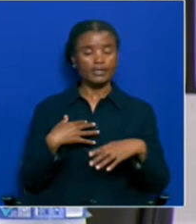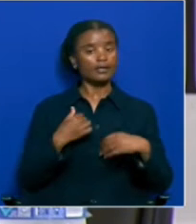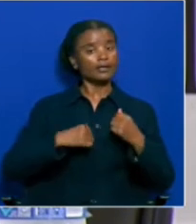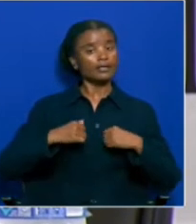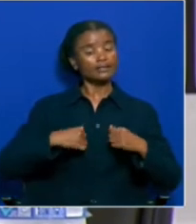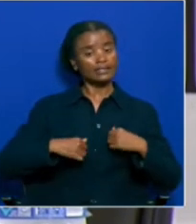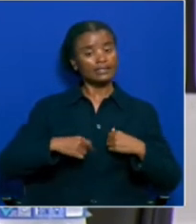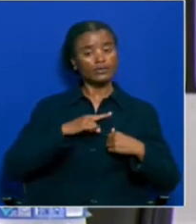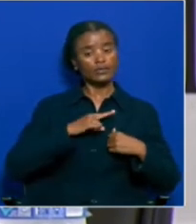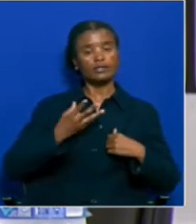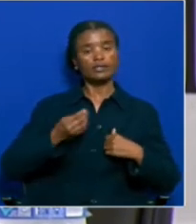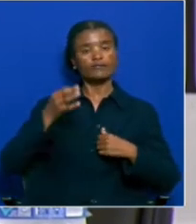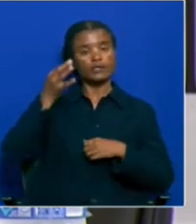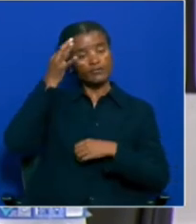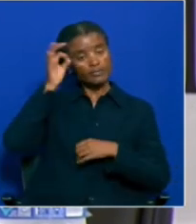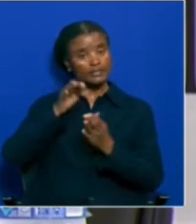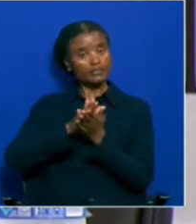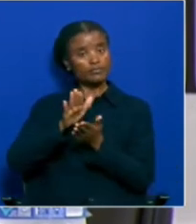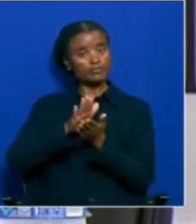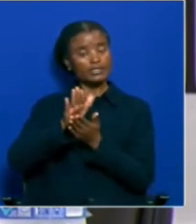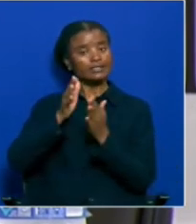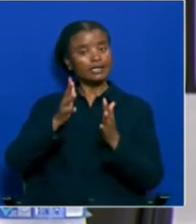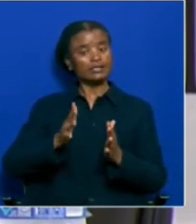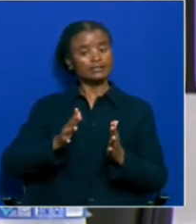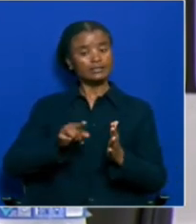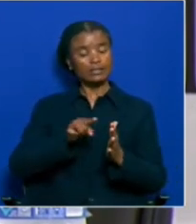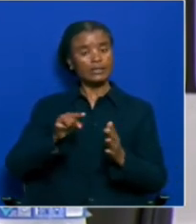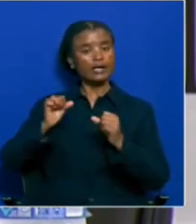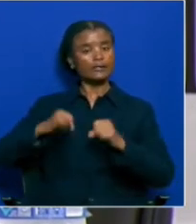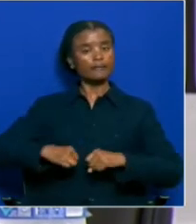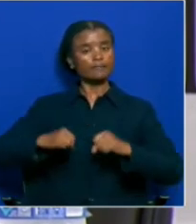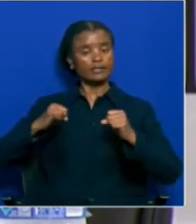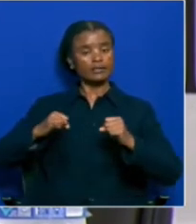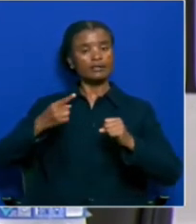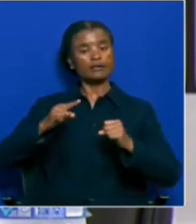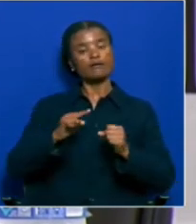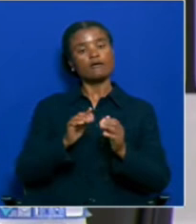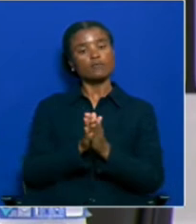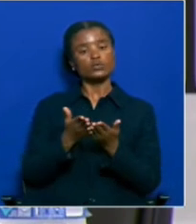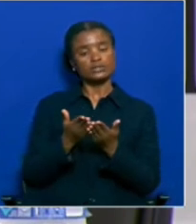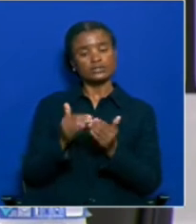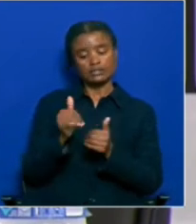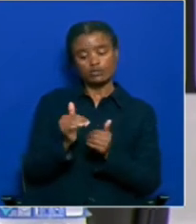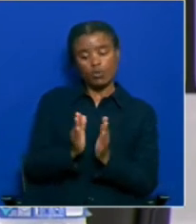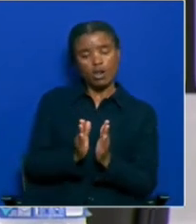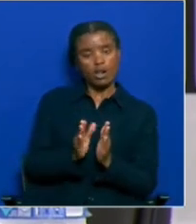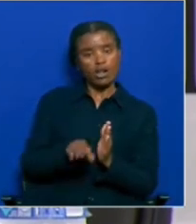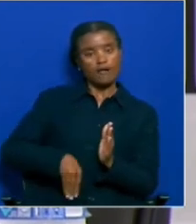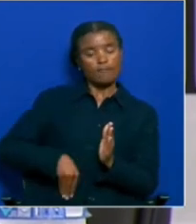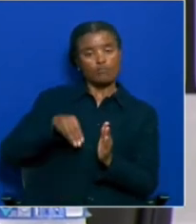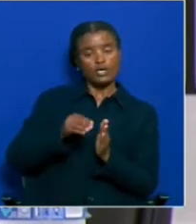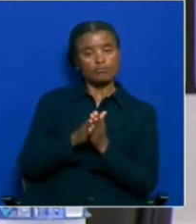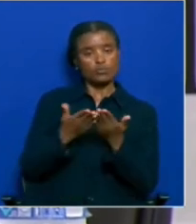government printers of pocket books of OP because we depended, to be honest, we depended on SAPS. If such police